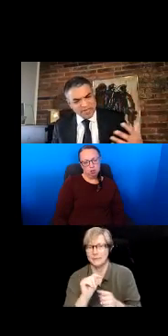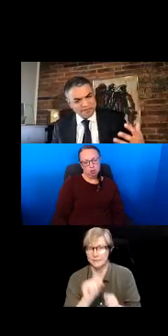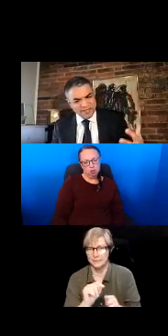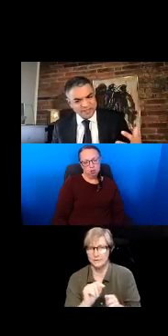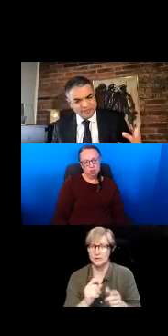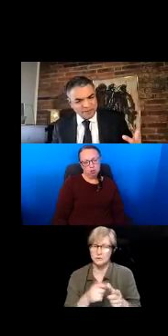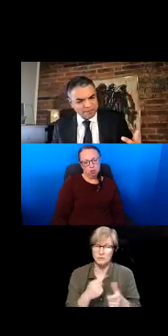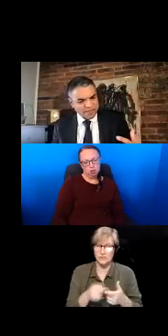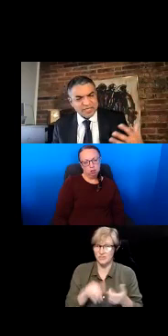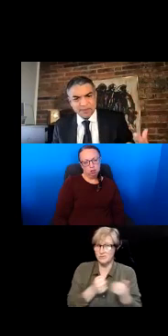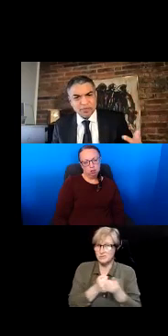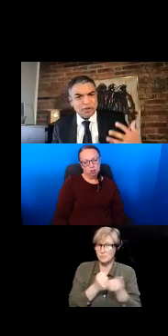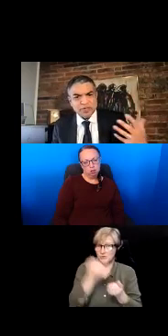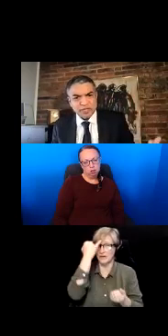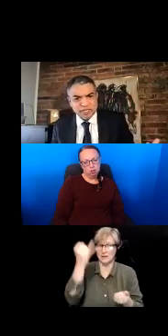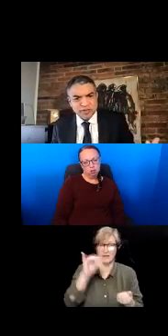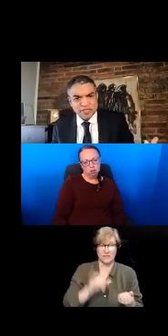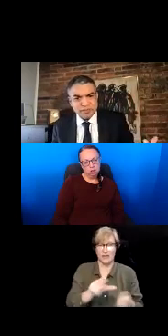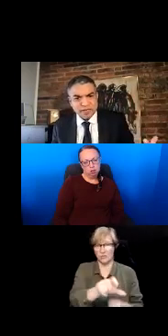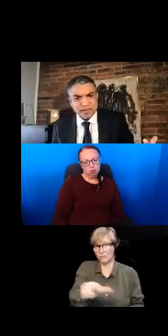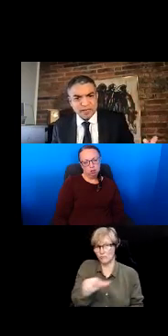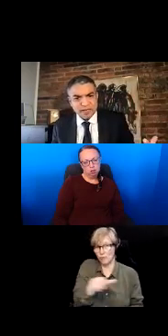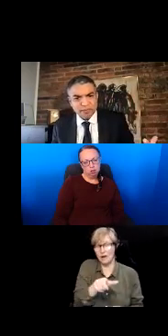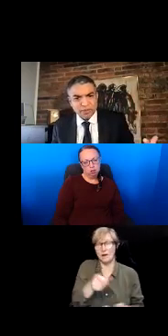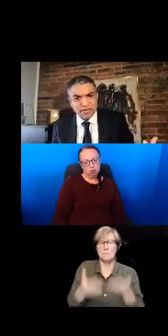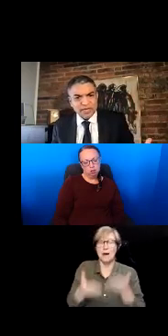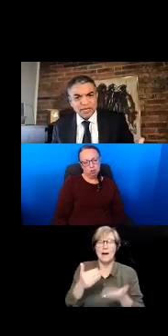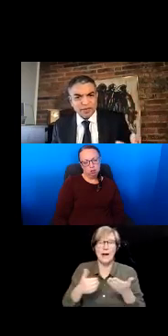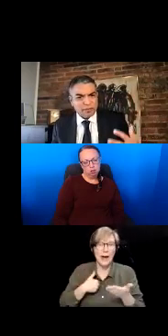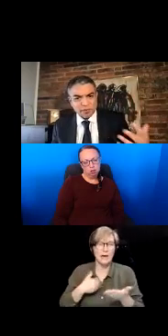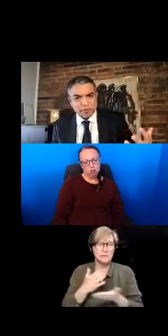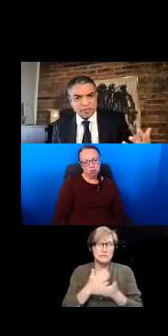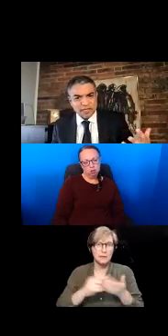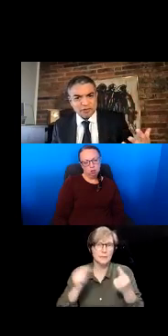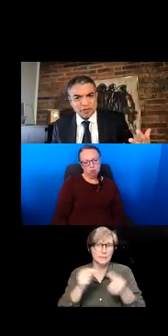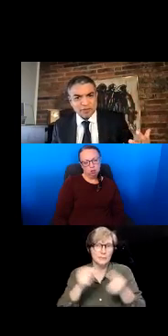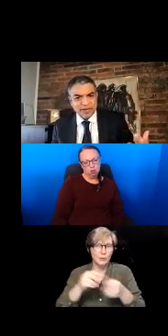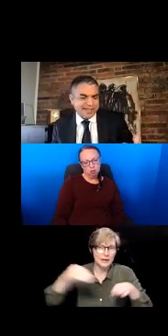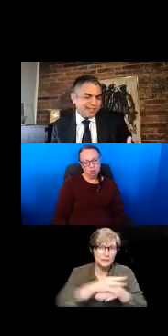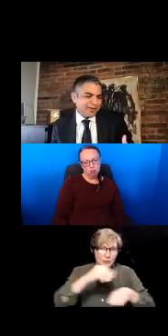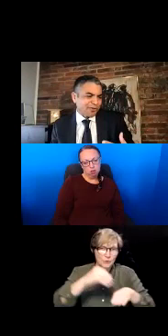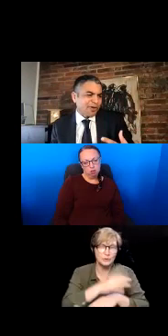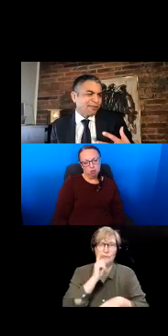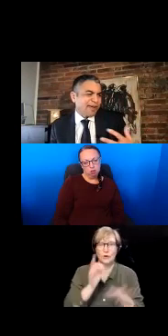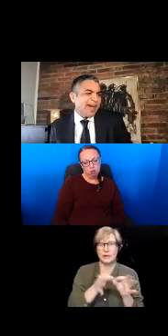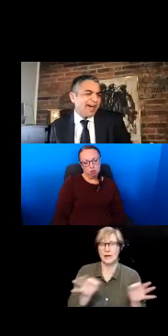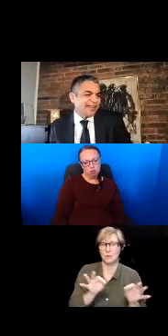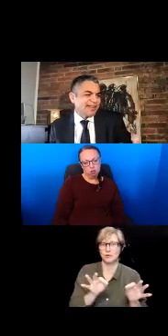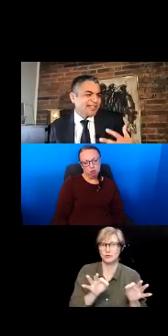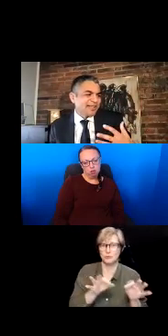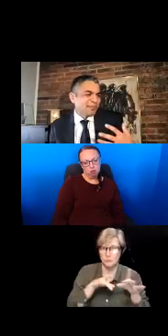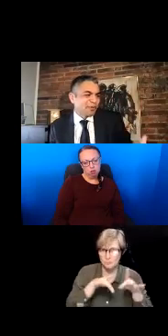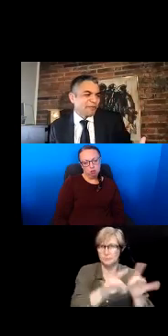hemisphere may in fact have some inhibitory or deleterious input with respect to language recovery, and that the right